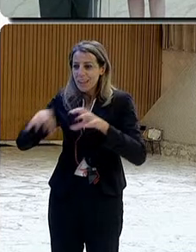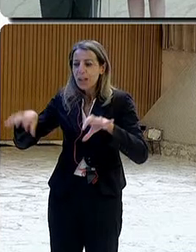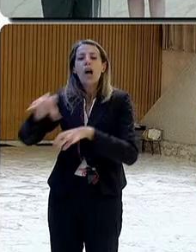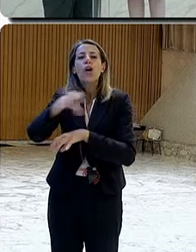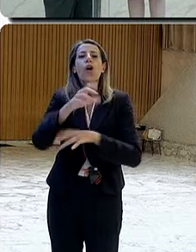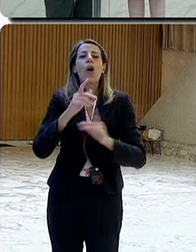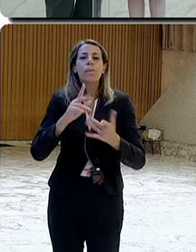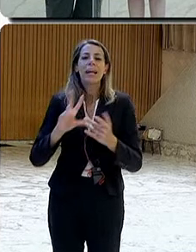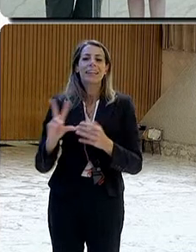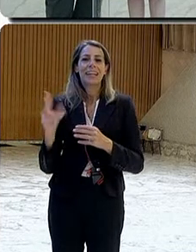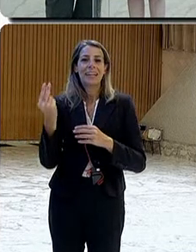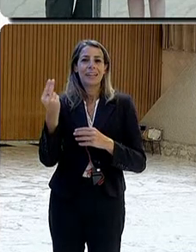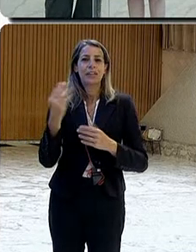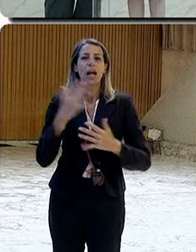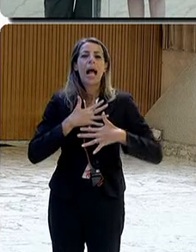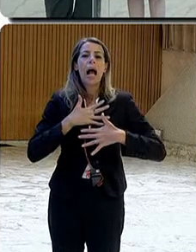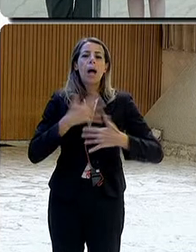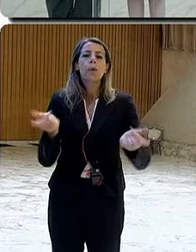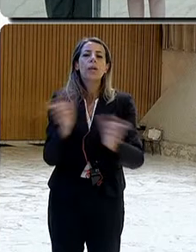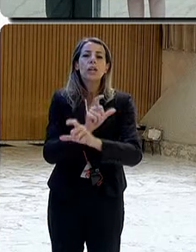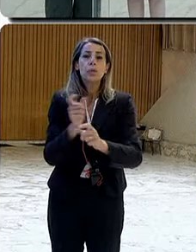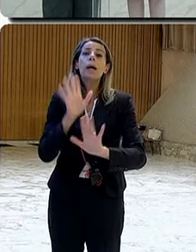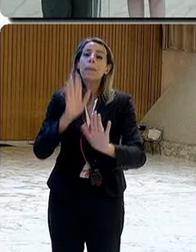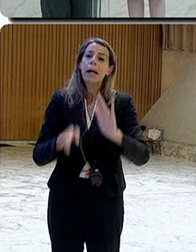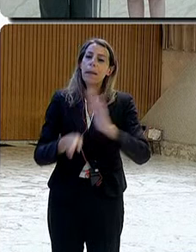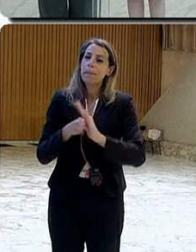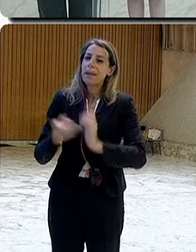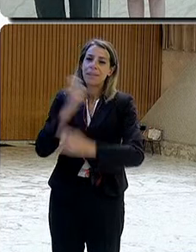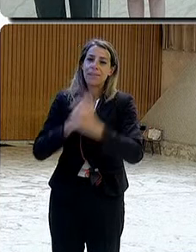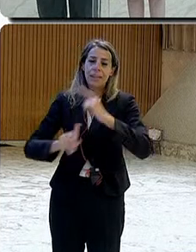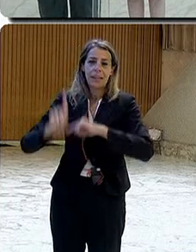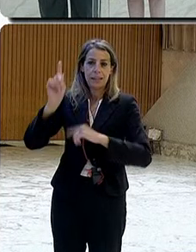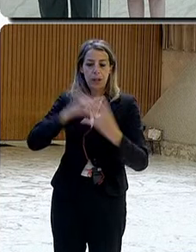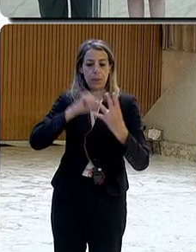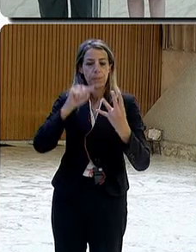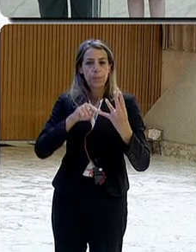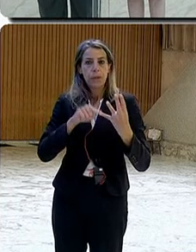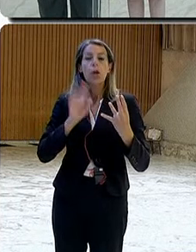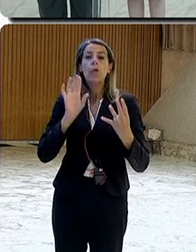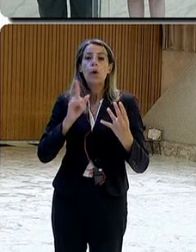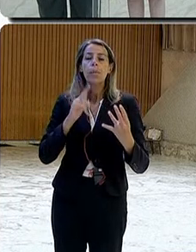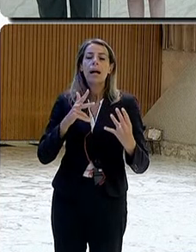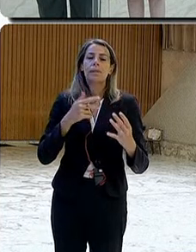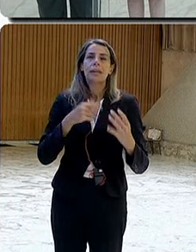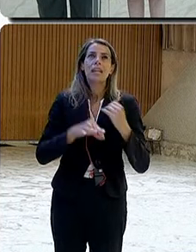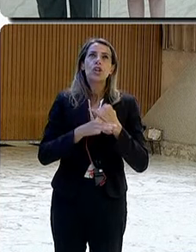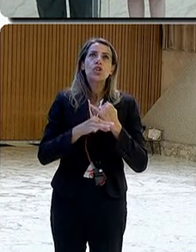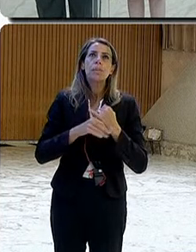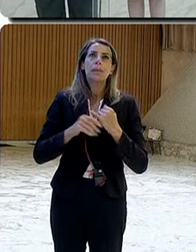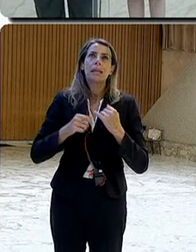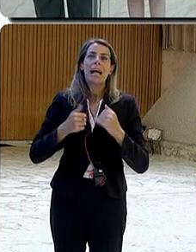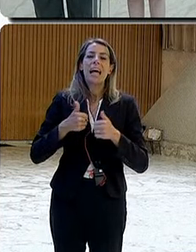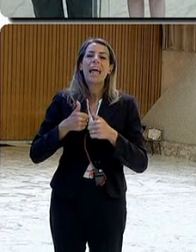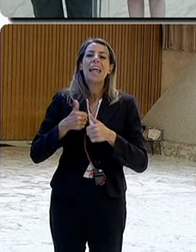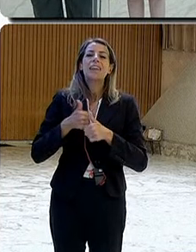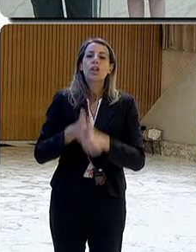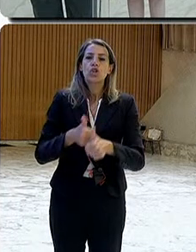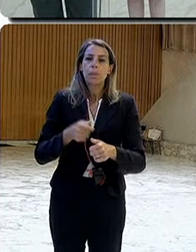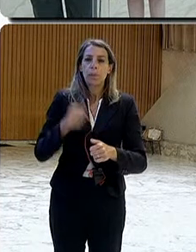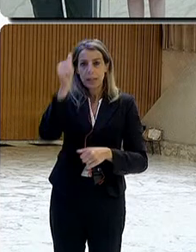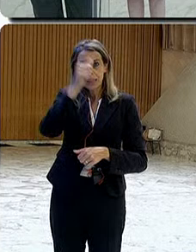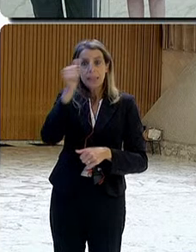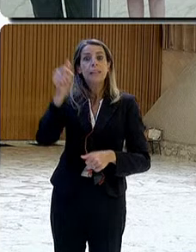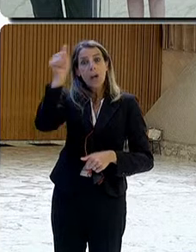of God. And fourth, discipleship discipline. Christ is a good shepherd who leads his flock with